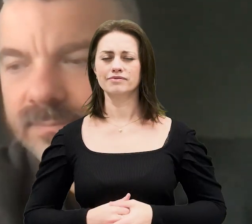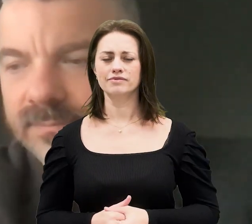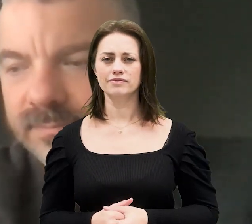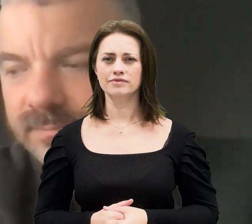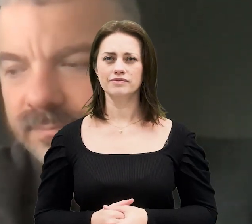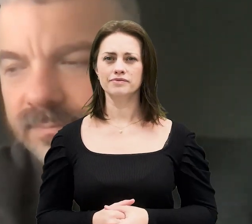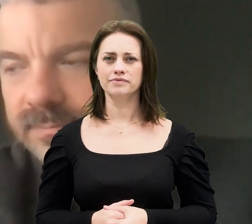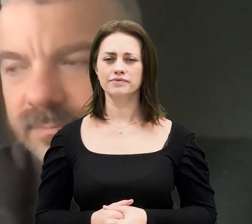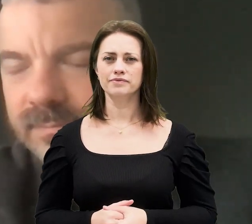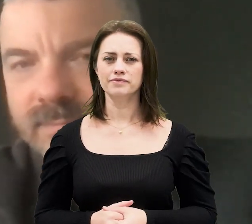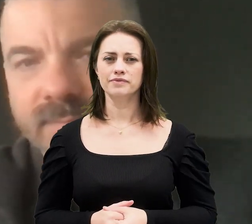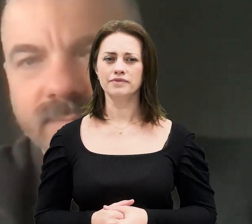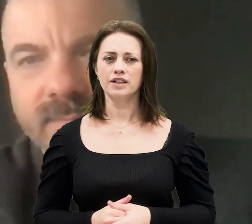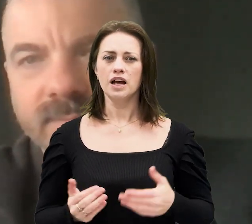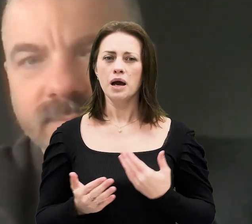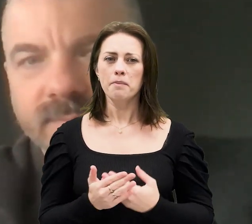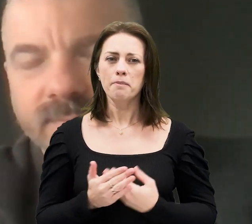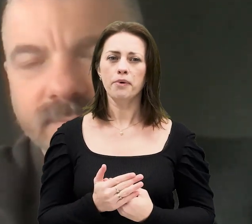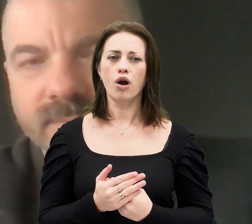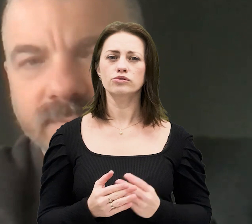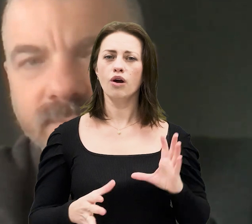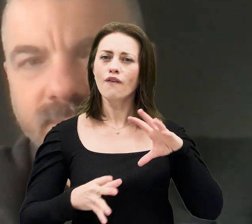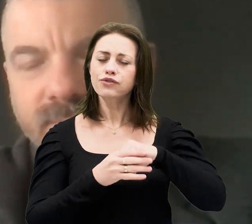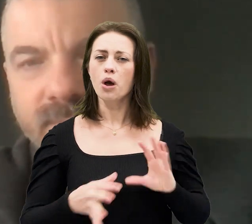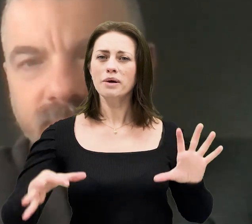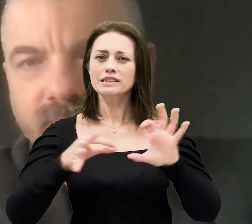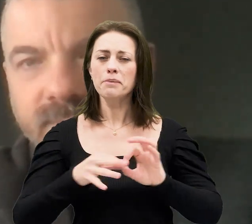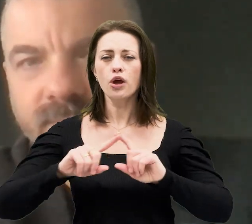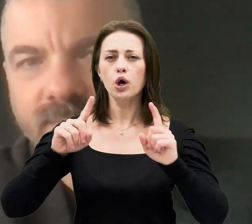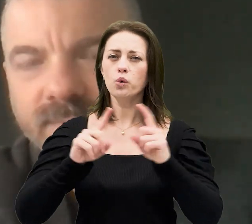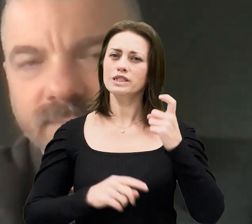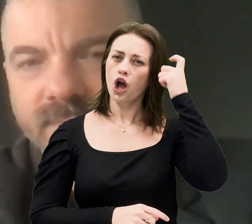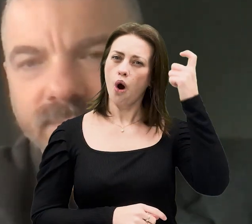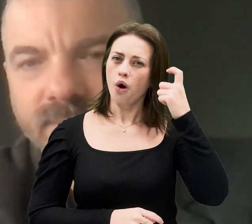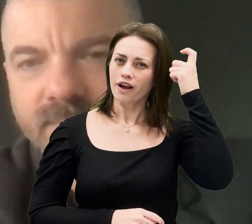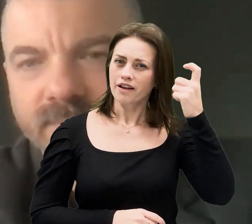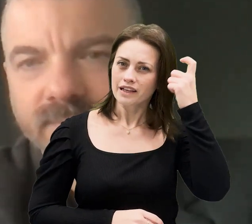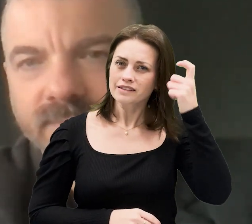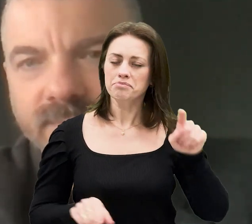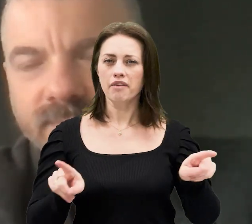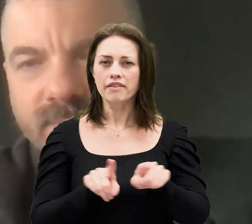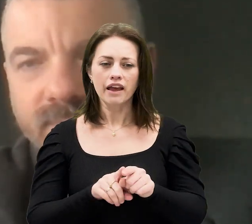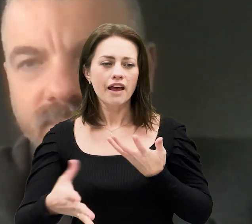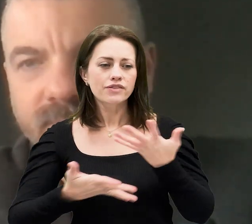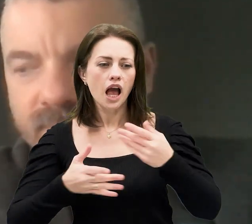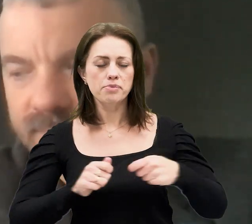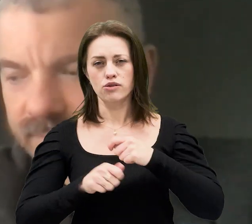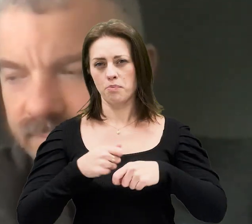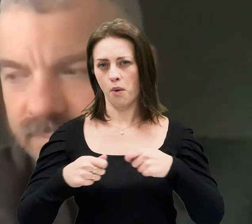education through broad engagement within and between institutions,